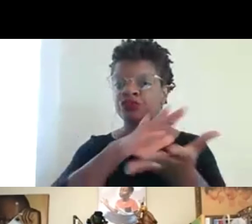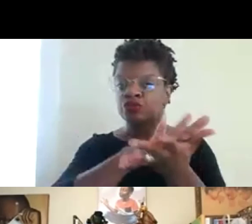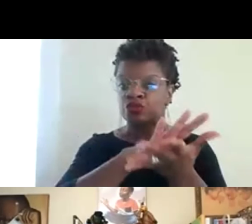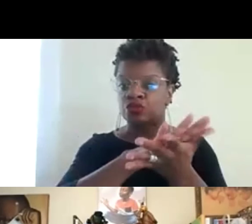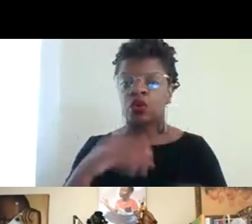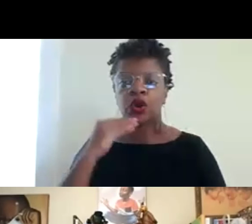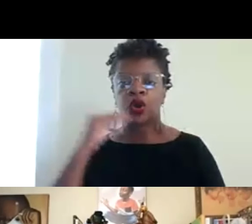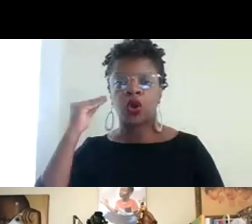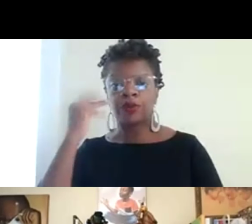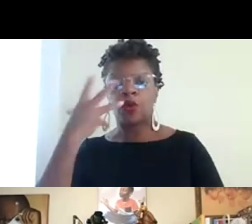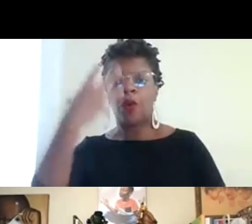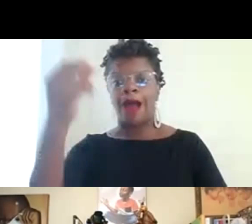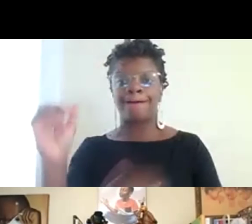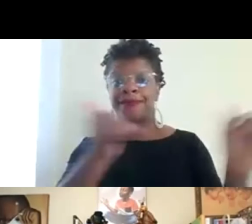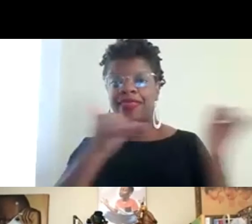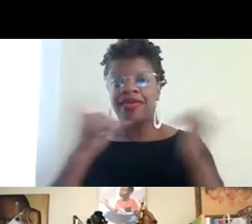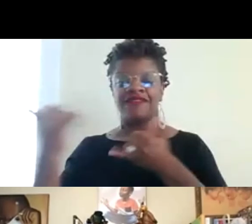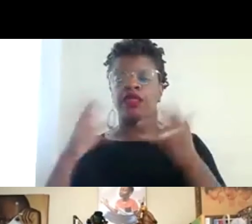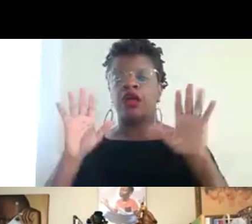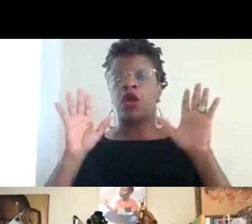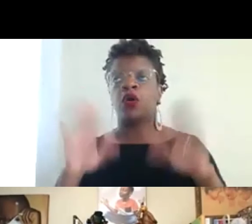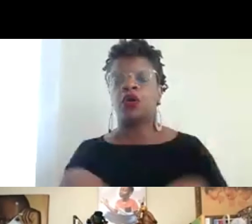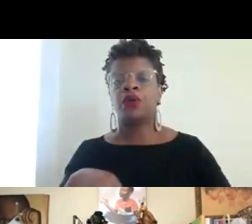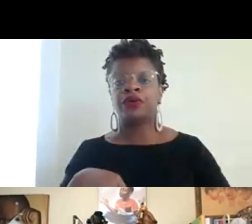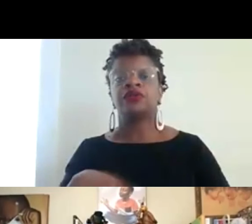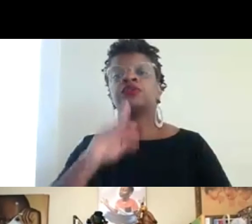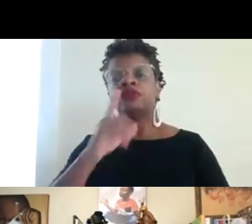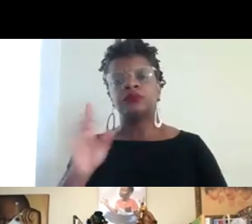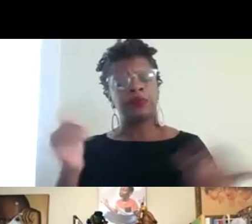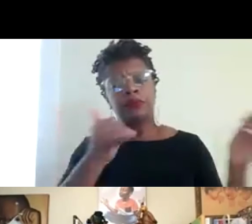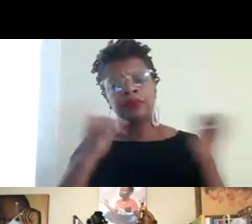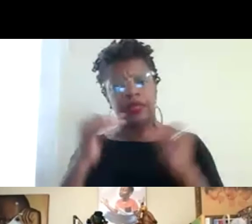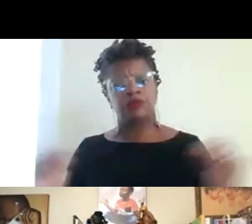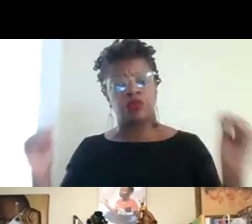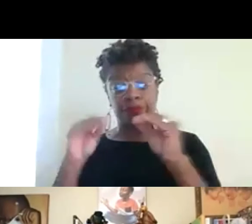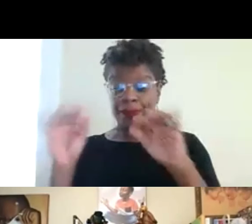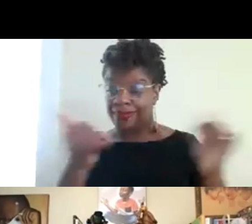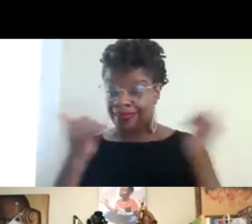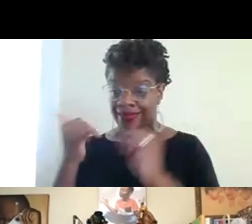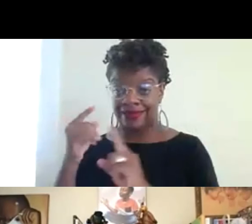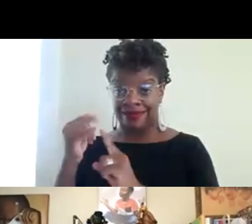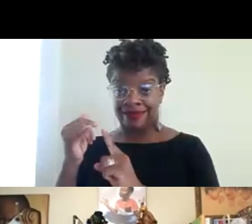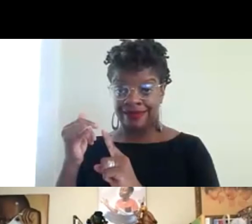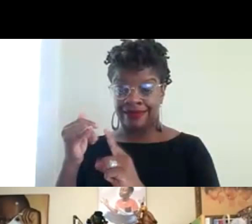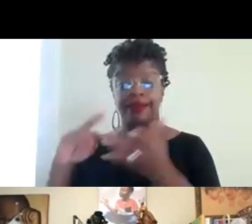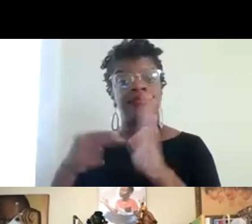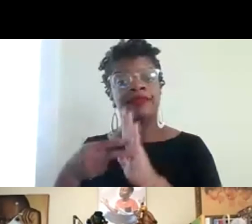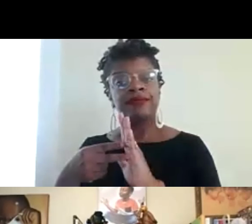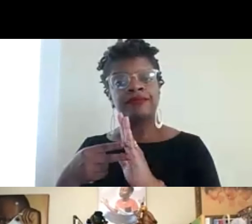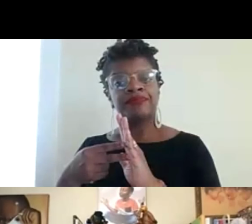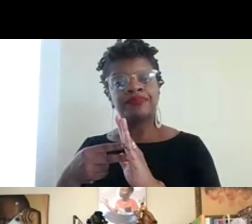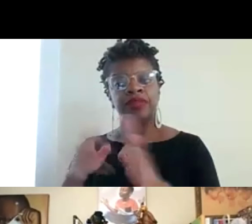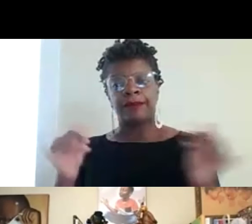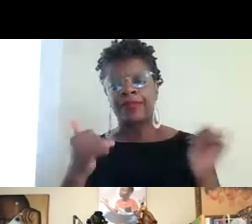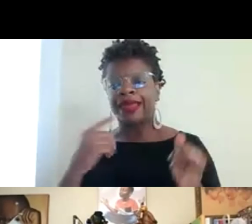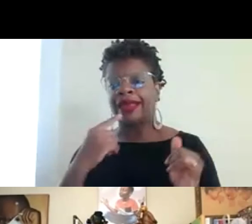home, but it's much more than that. And so to be direct, play is often talked about as if it were